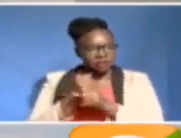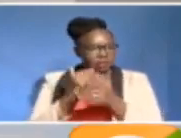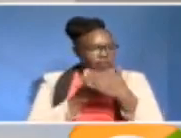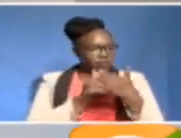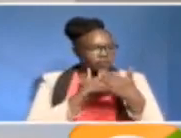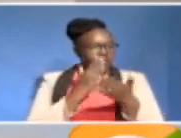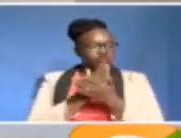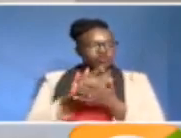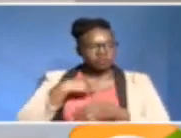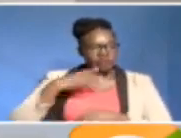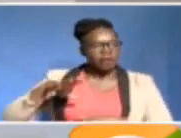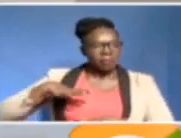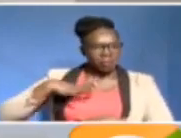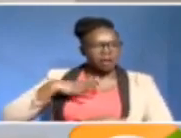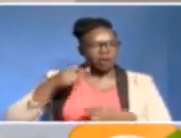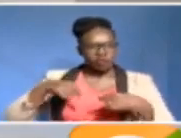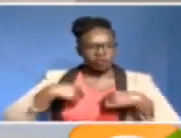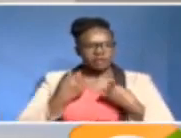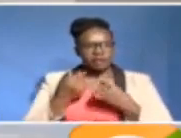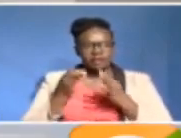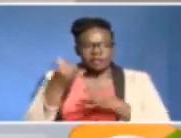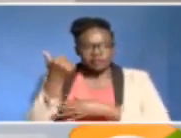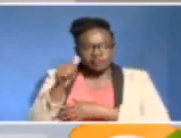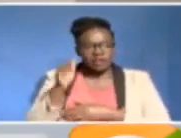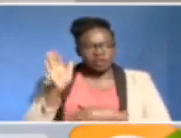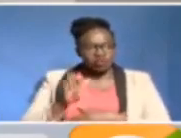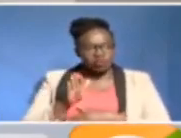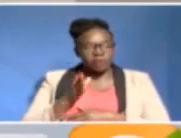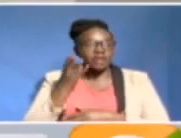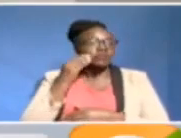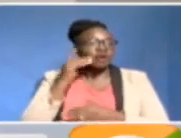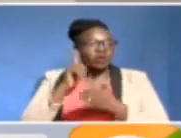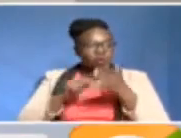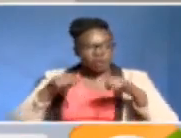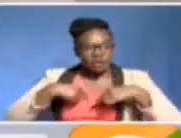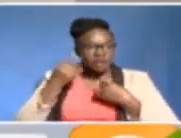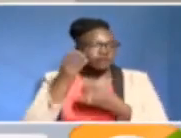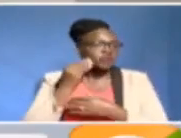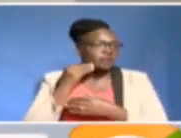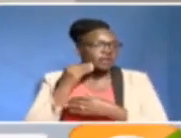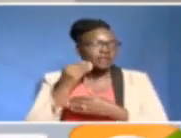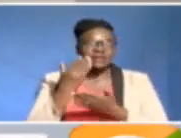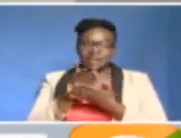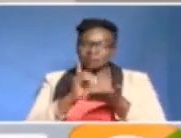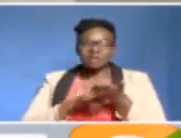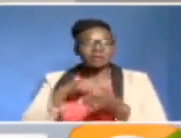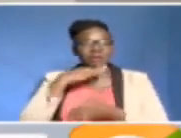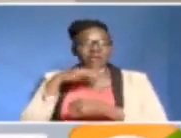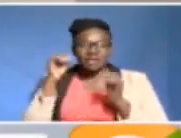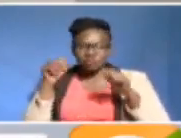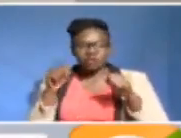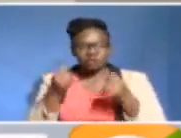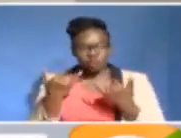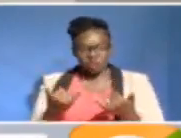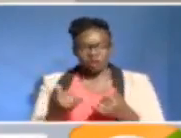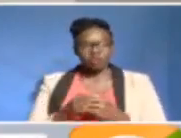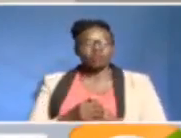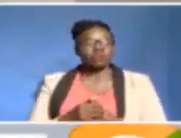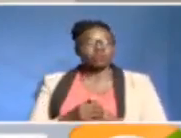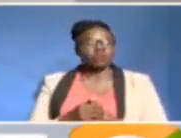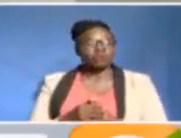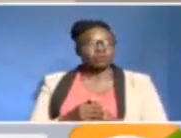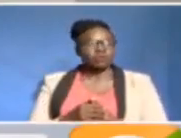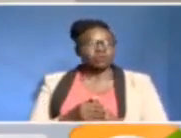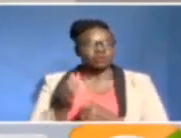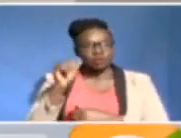am. Because if any woman went through what I went through, maybe they'll be dead by now, you know? So what